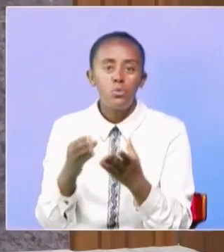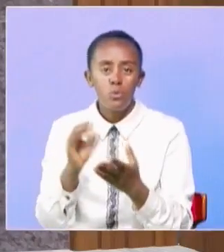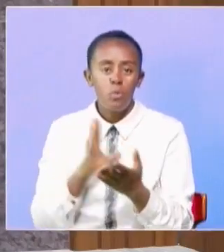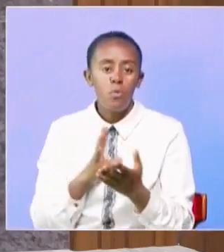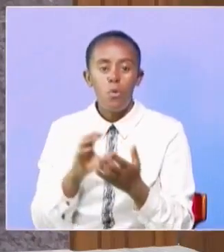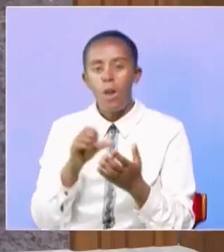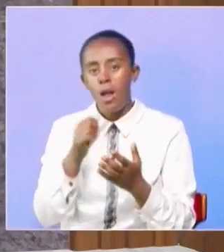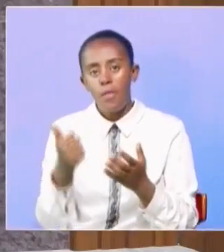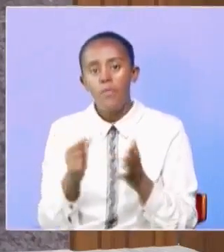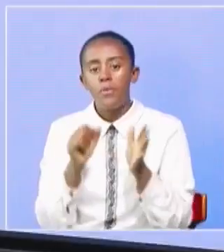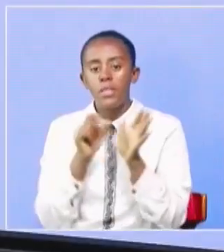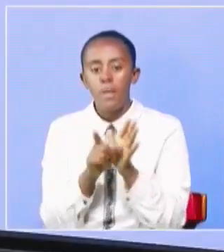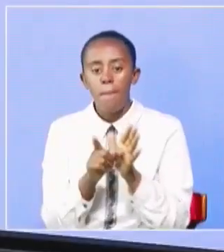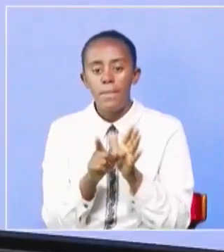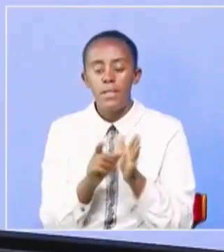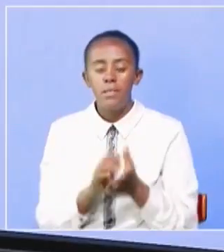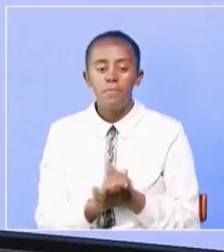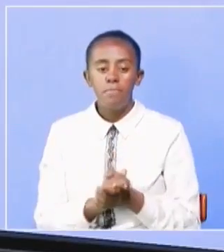Another example.